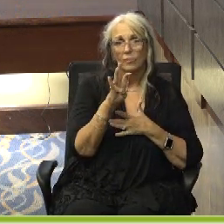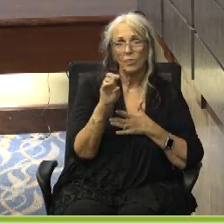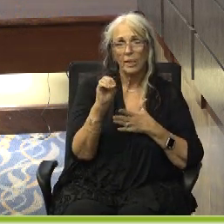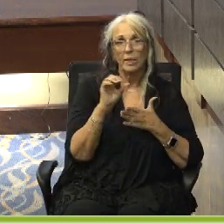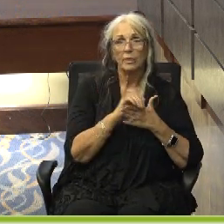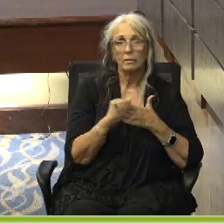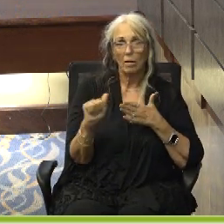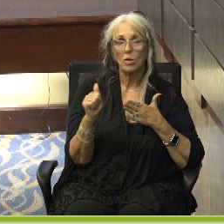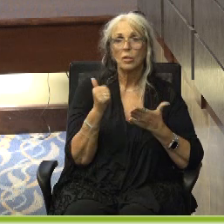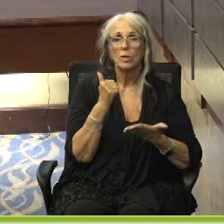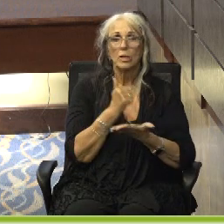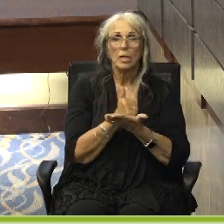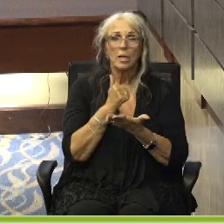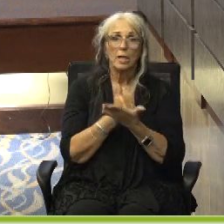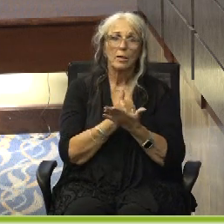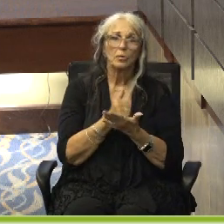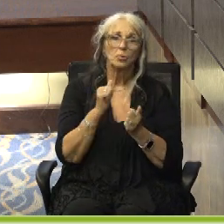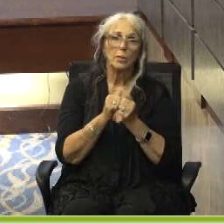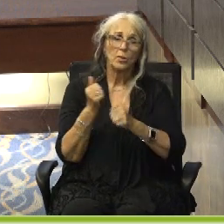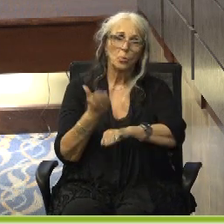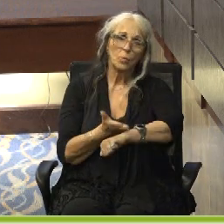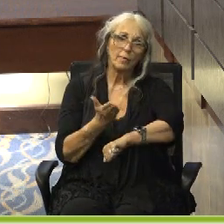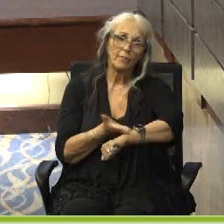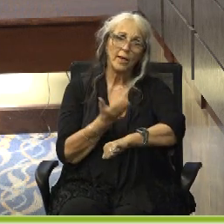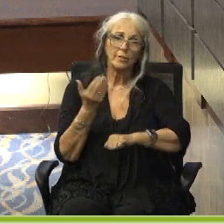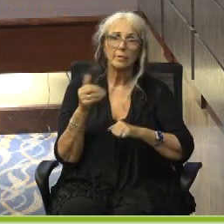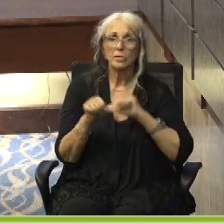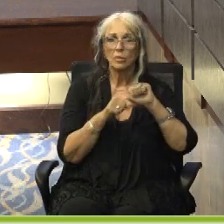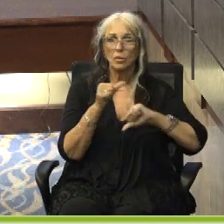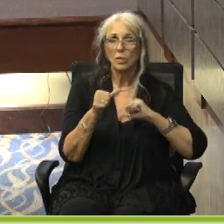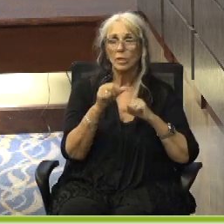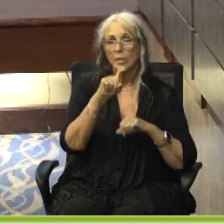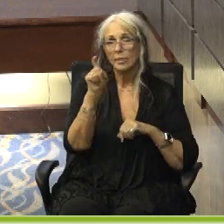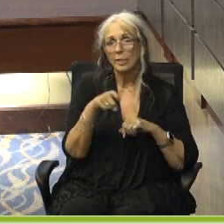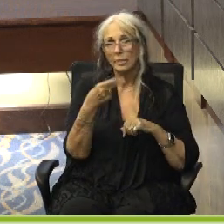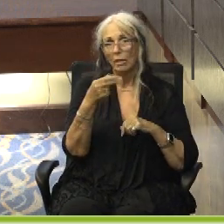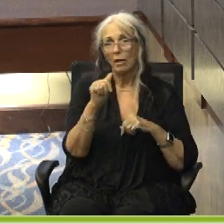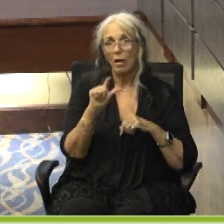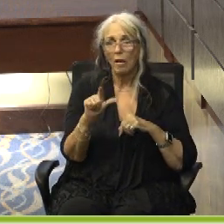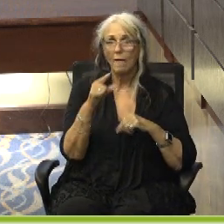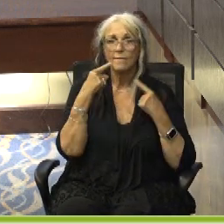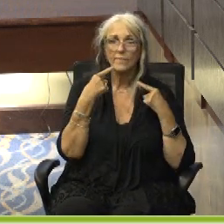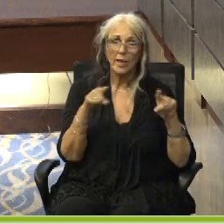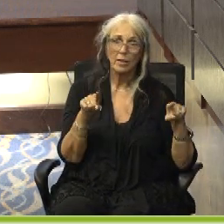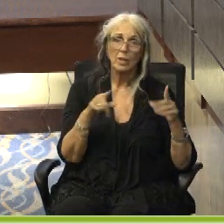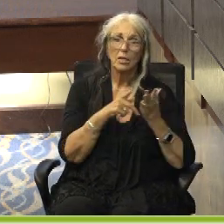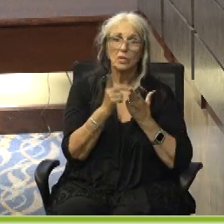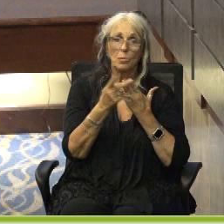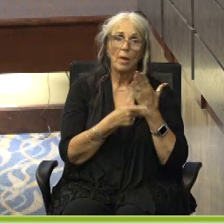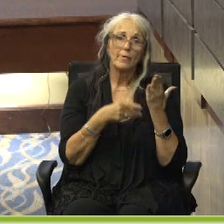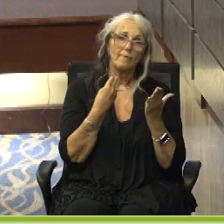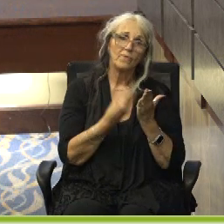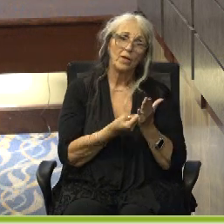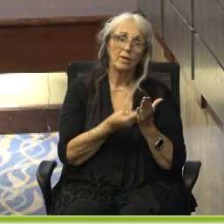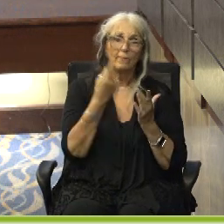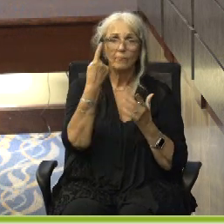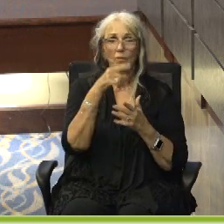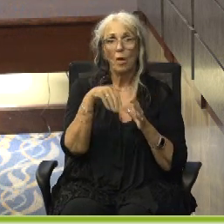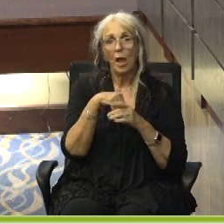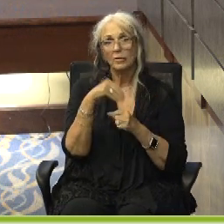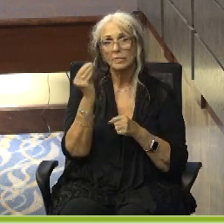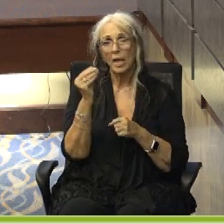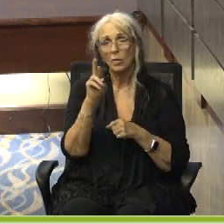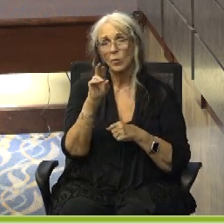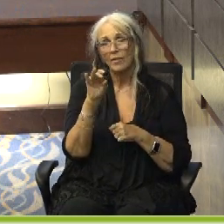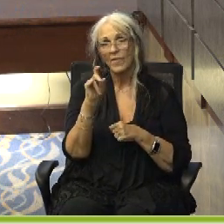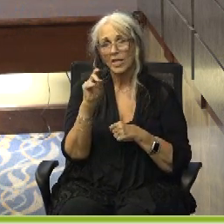$358,240 to assist with the renovations associated with the Texas Sports Hall of Fame project. These funds will go to external